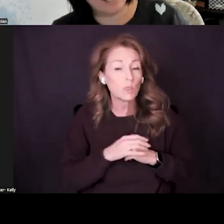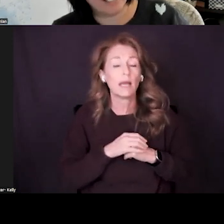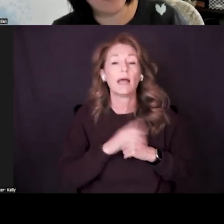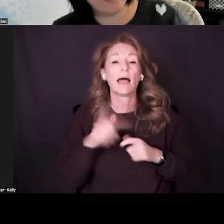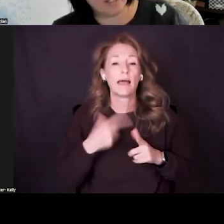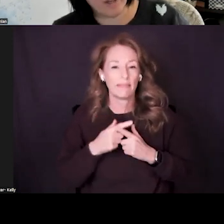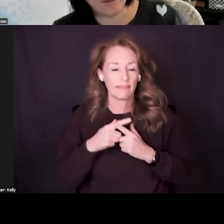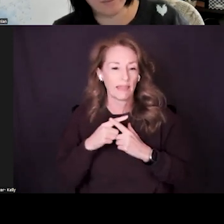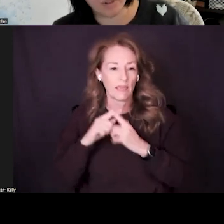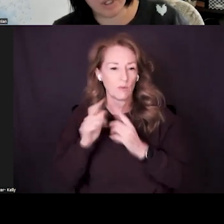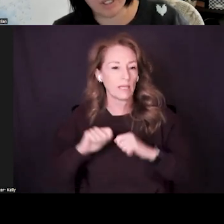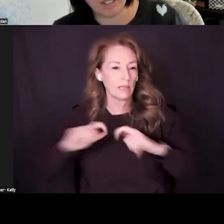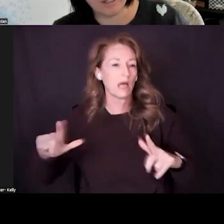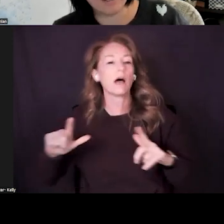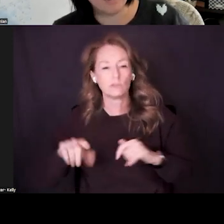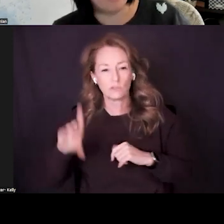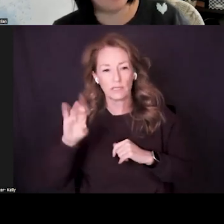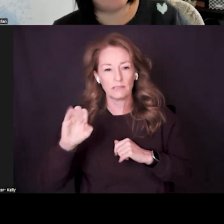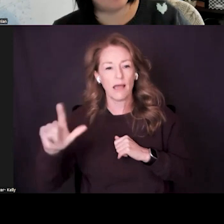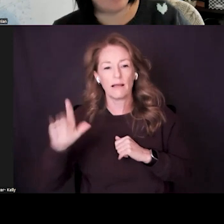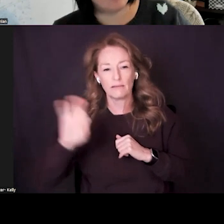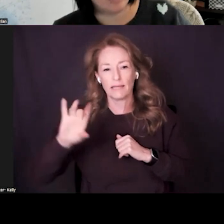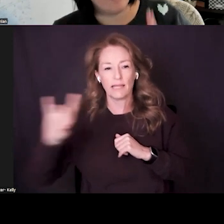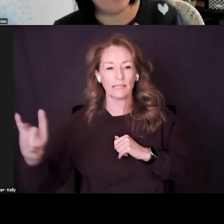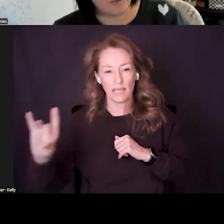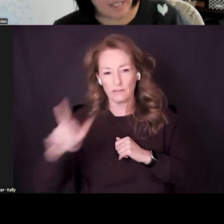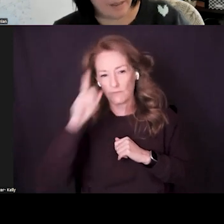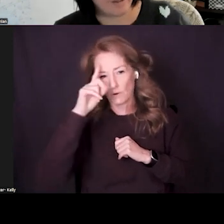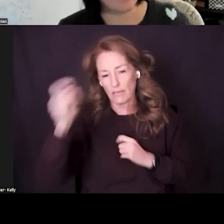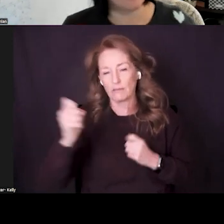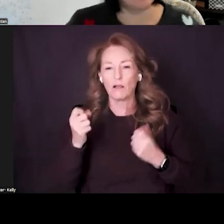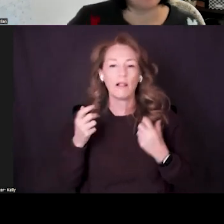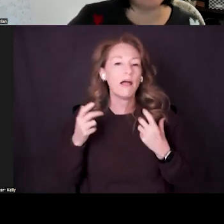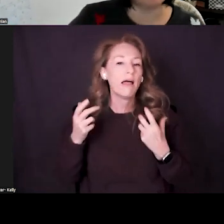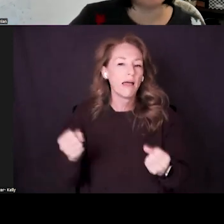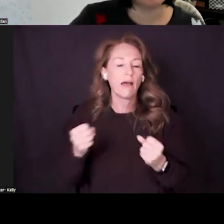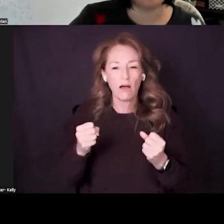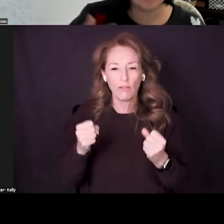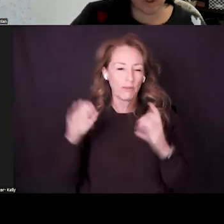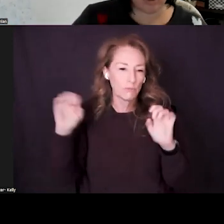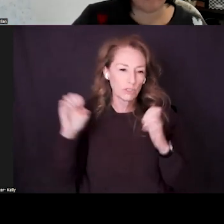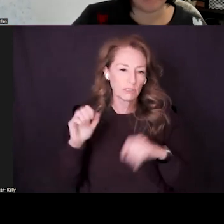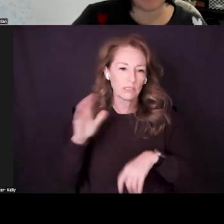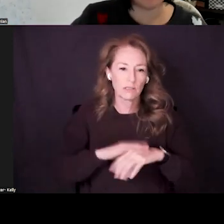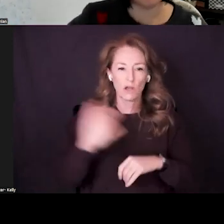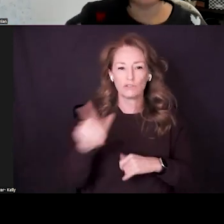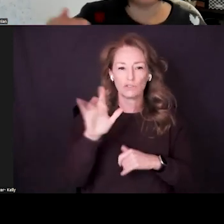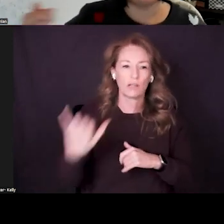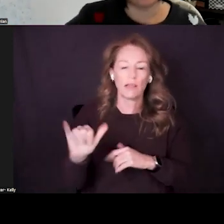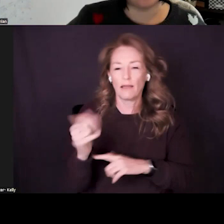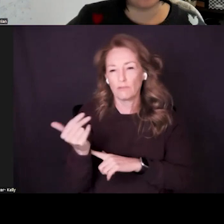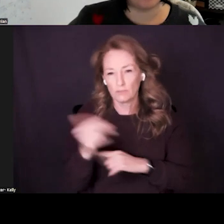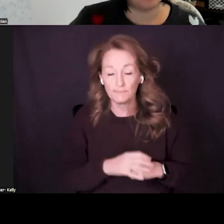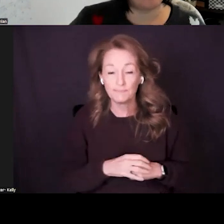Dial 988 for mental health emergencies on about July 15th via social media,